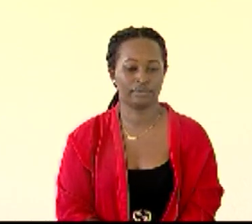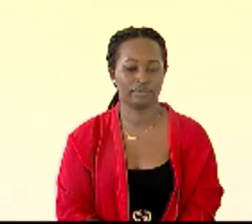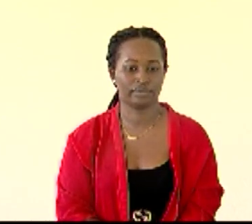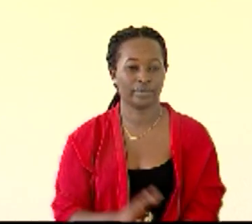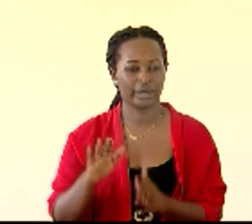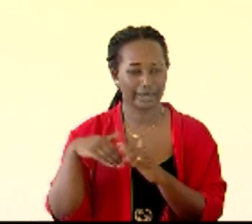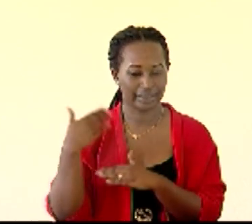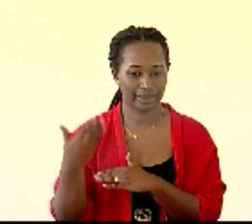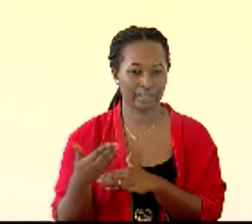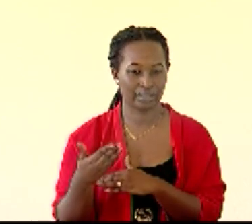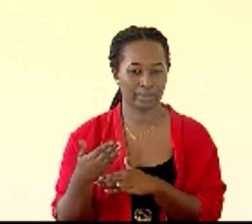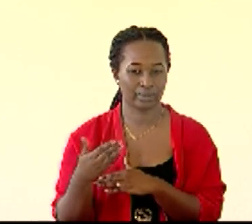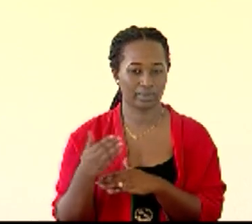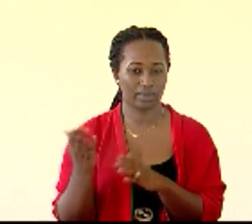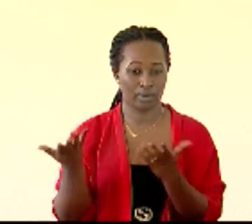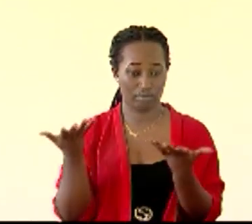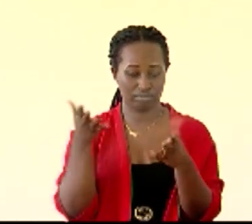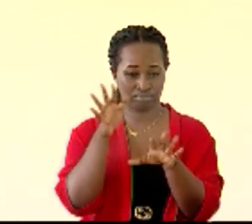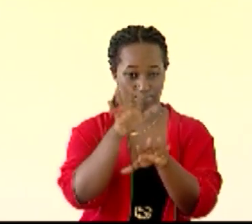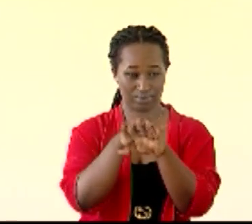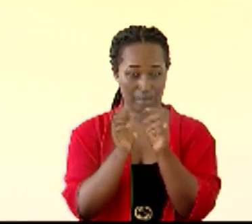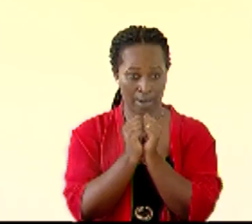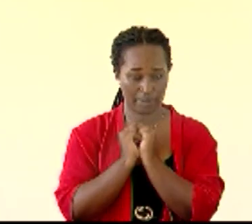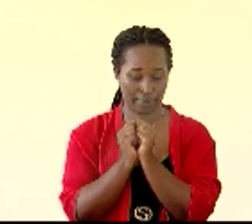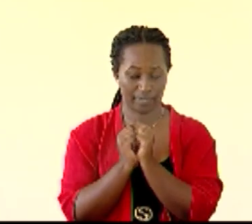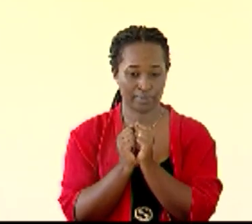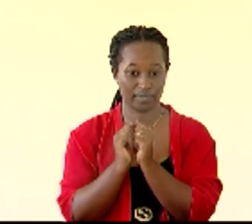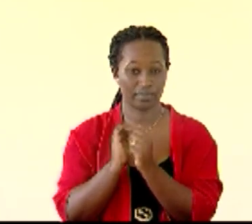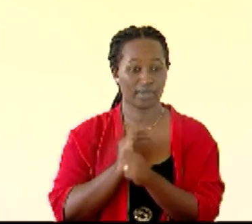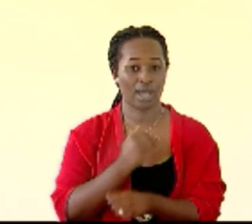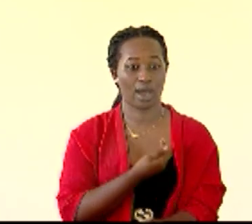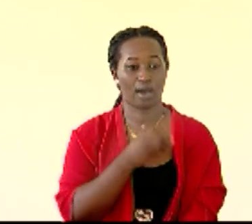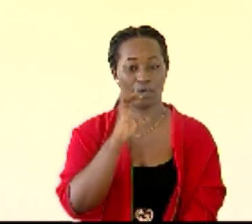So, putting it together, our cycle now.